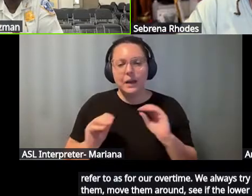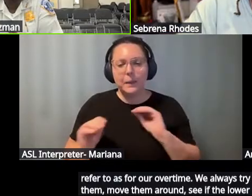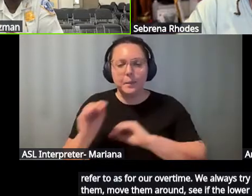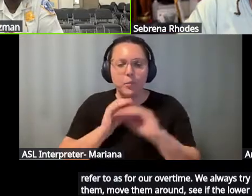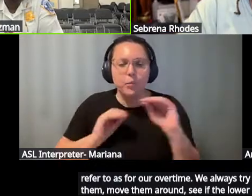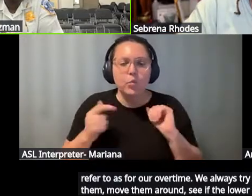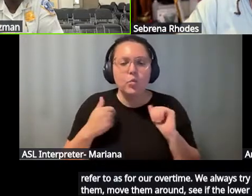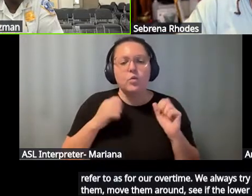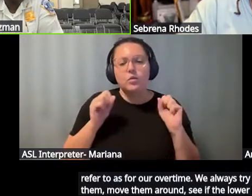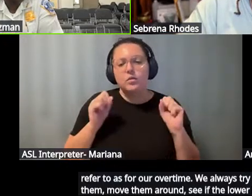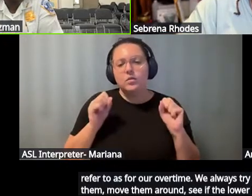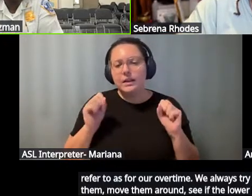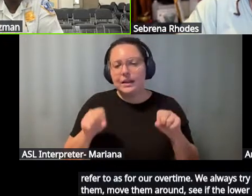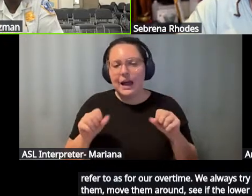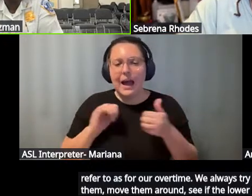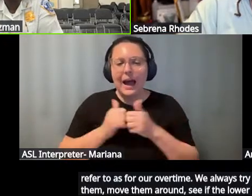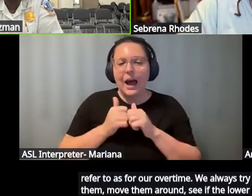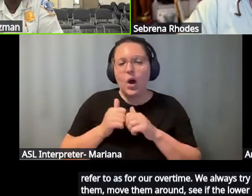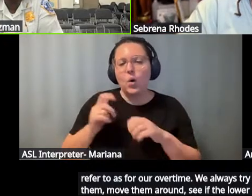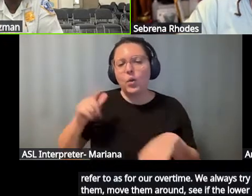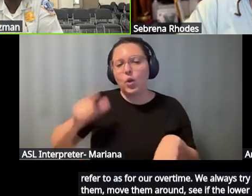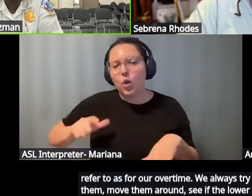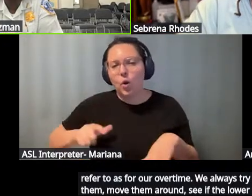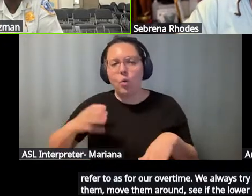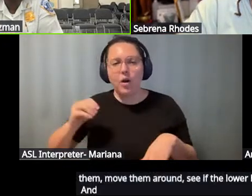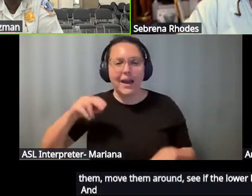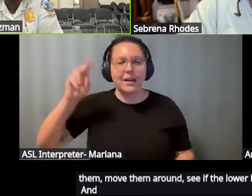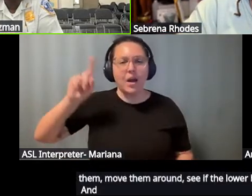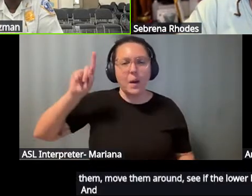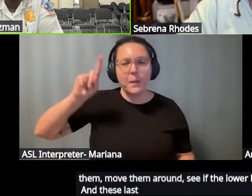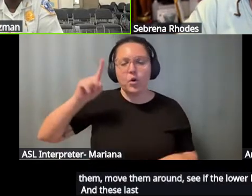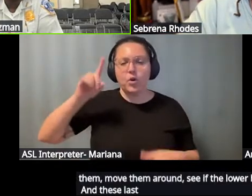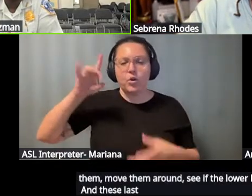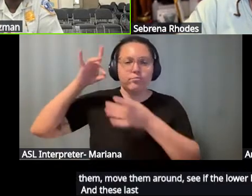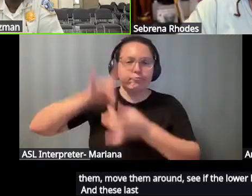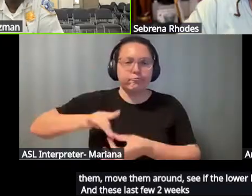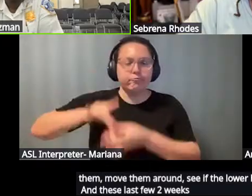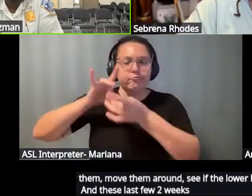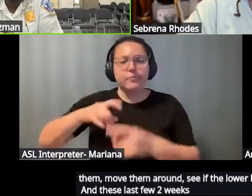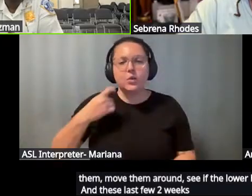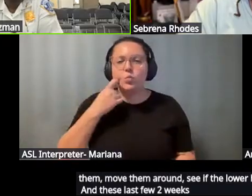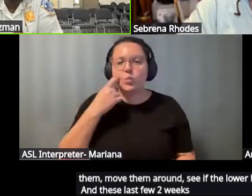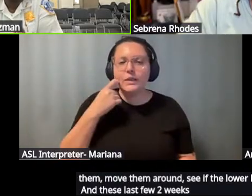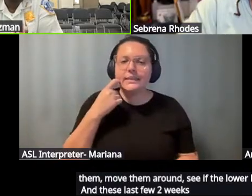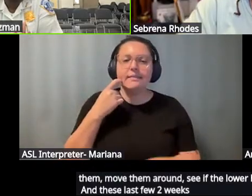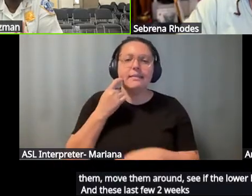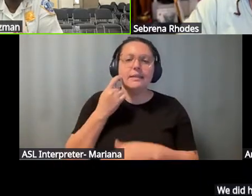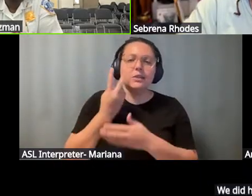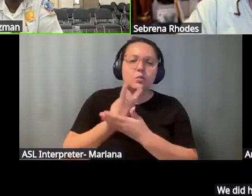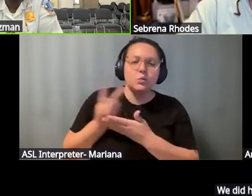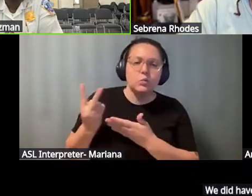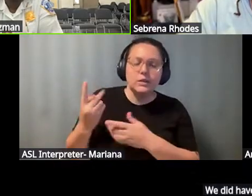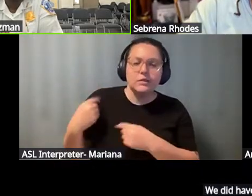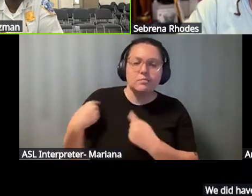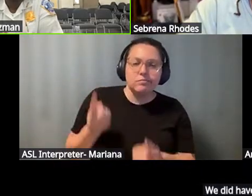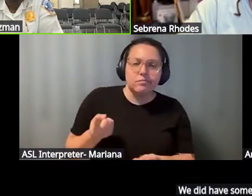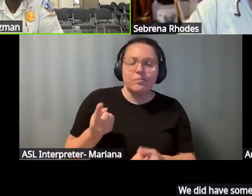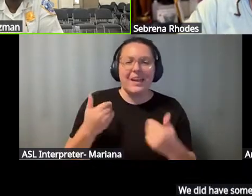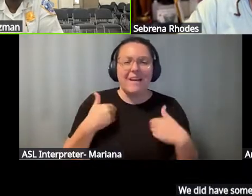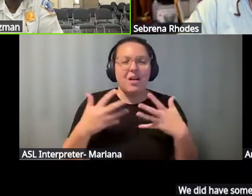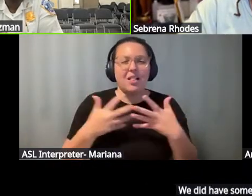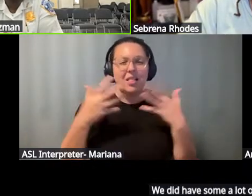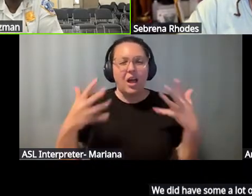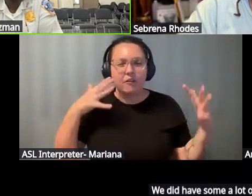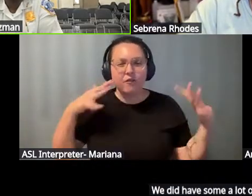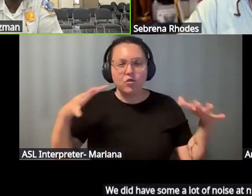versus the upper half. And these last few 2 weeks, we did have a lot of noise at night that's been stemming from